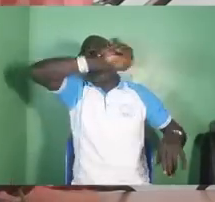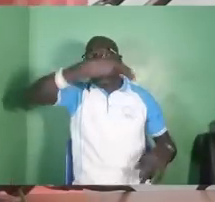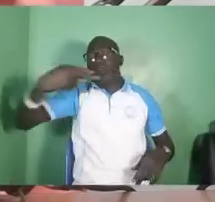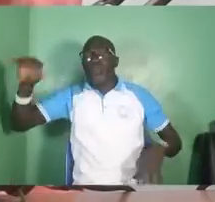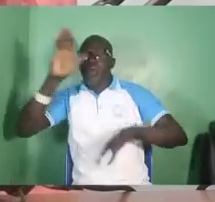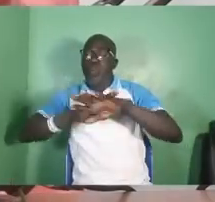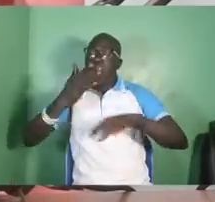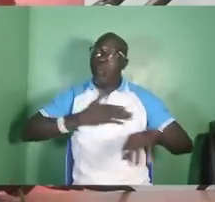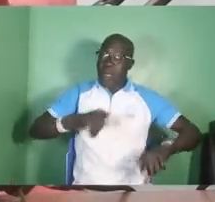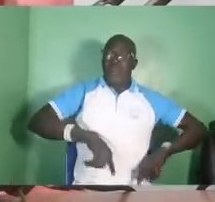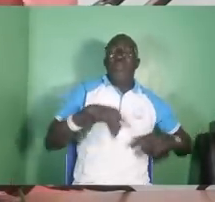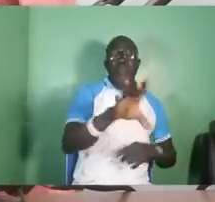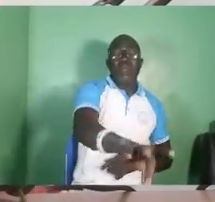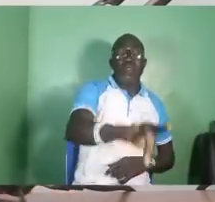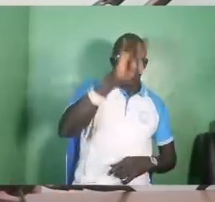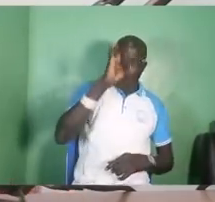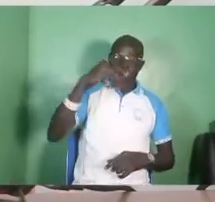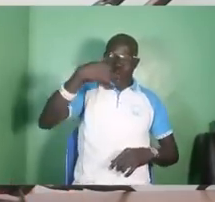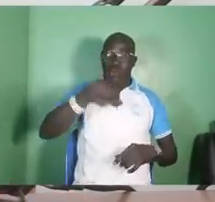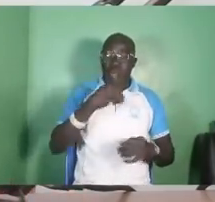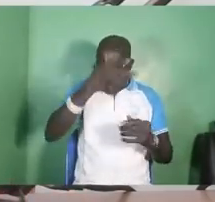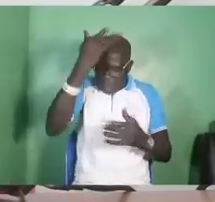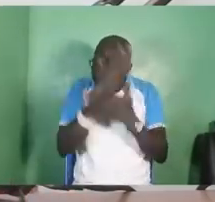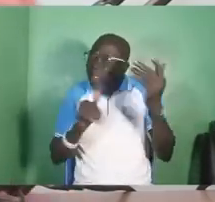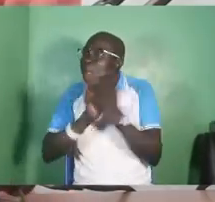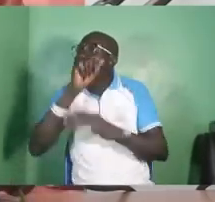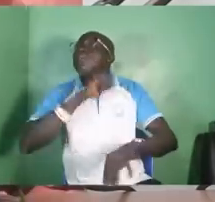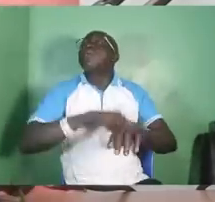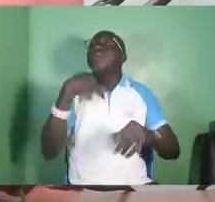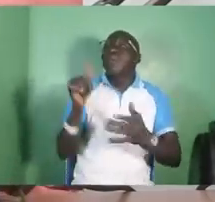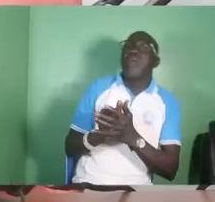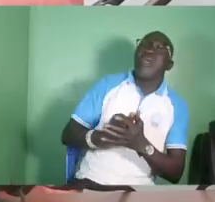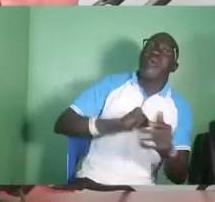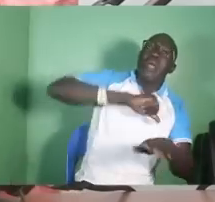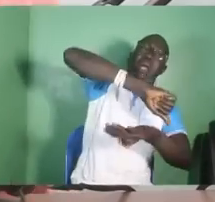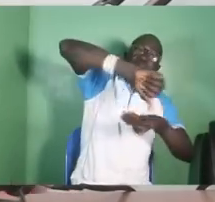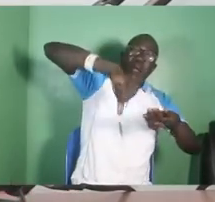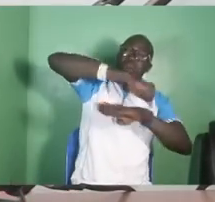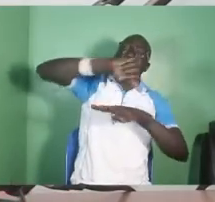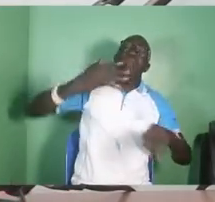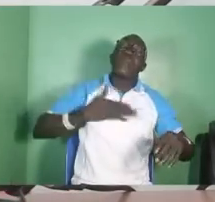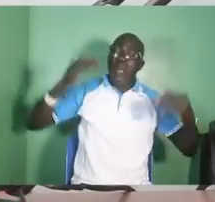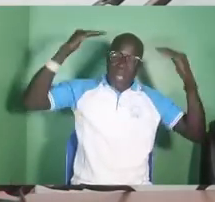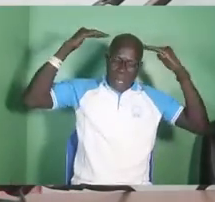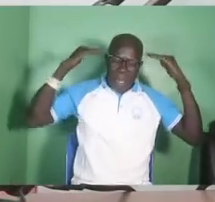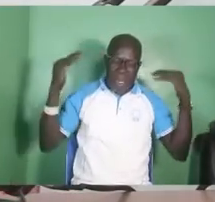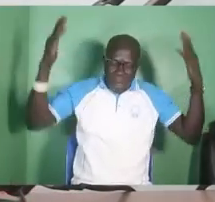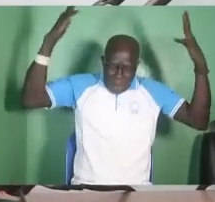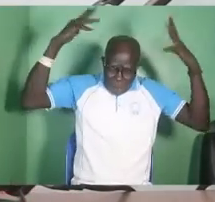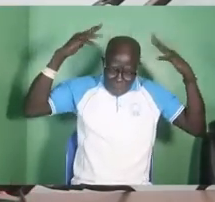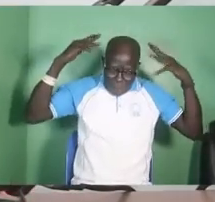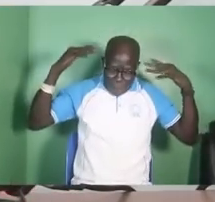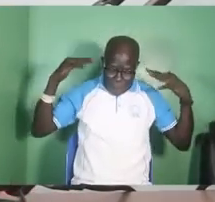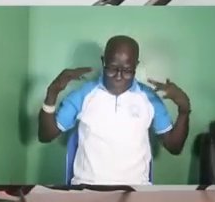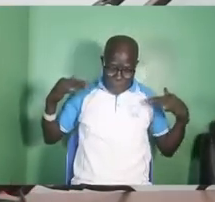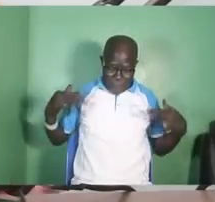ask if you were wrong. He has anointed me. I want you by the way to talk. Several times I've said it. And now let me know. That's okay. Now he anointed for so my this is